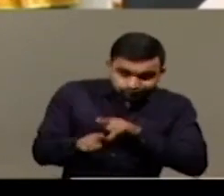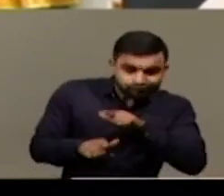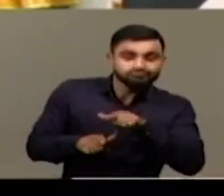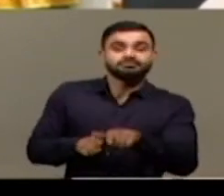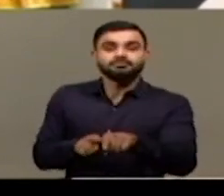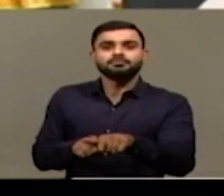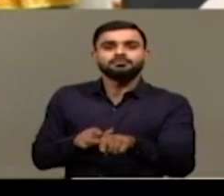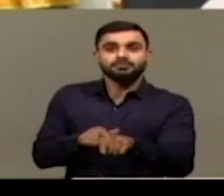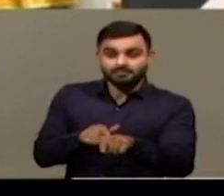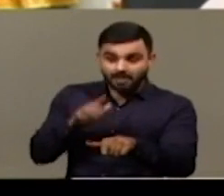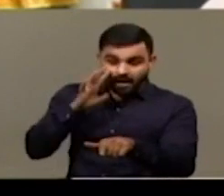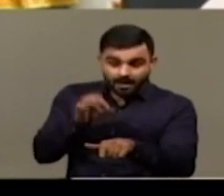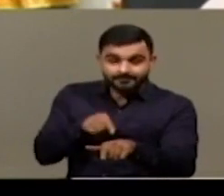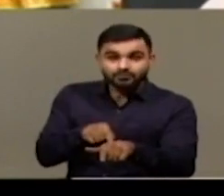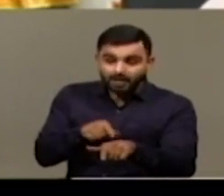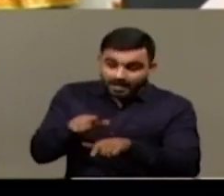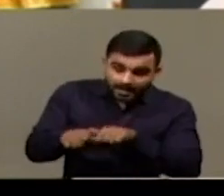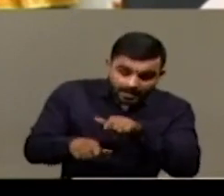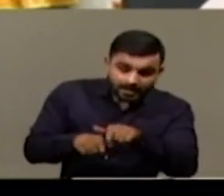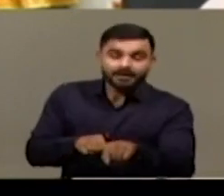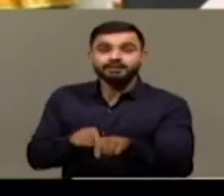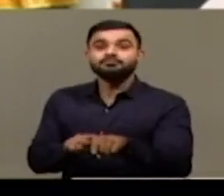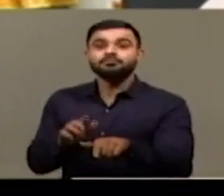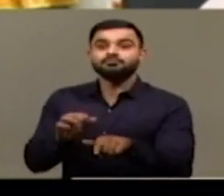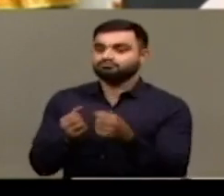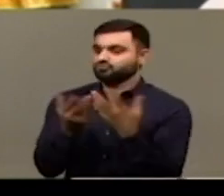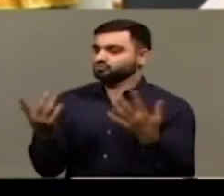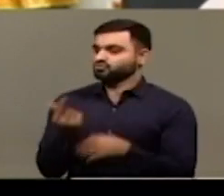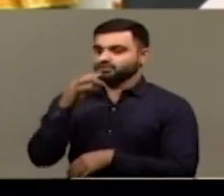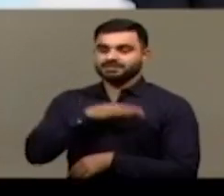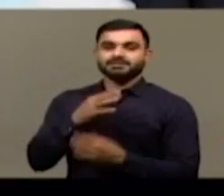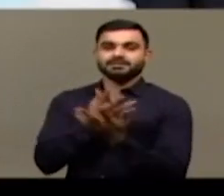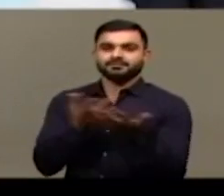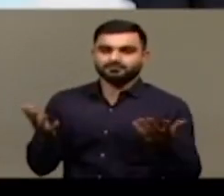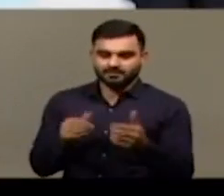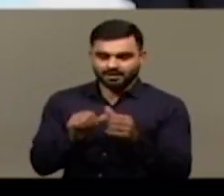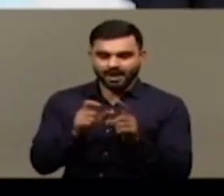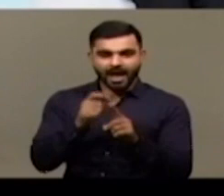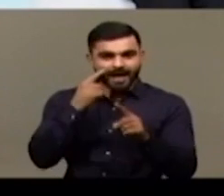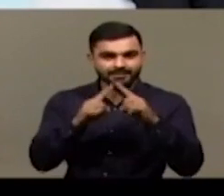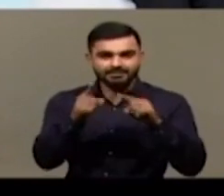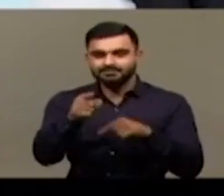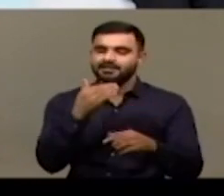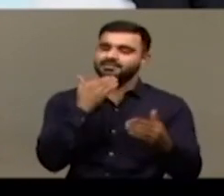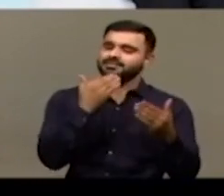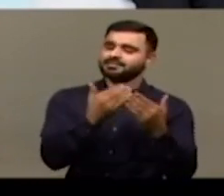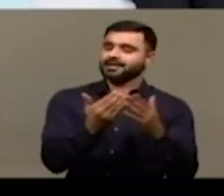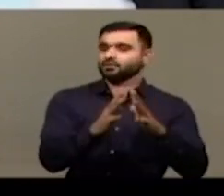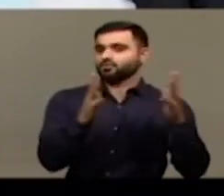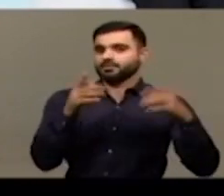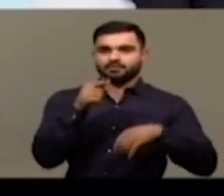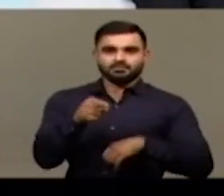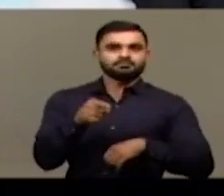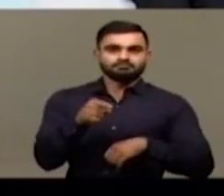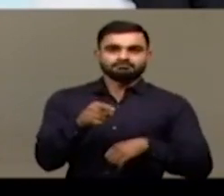number of beneficiaries. Aditi ji, bahut bahut dhanyawad ki aapne ye is aur kadam badhaya, kyunki bahut mahatvapurna mantralay